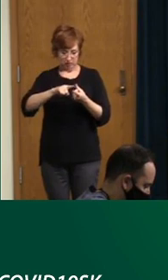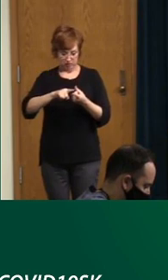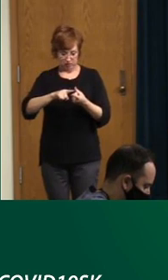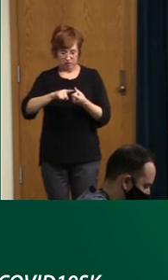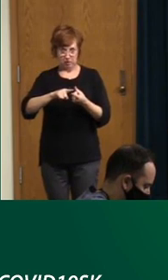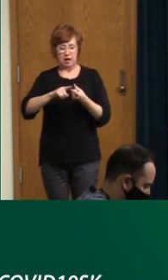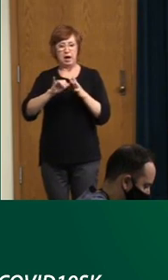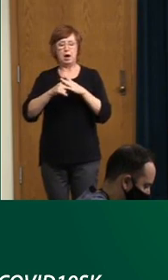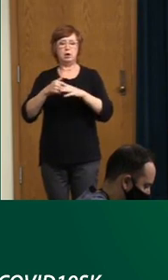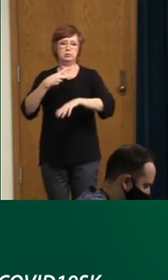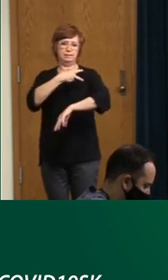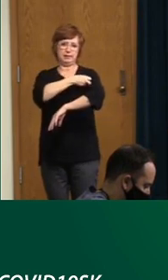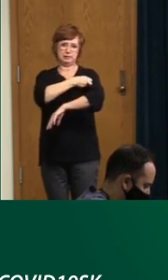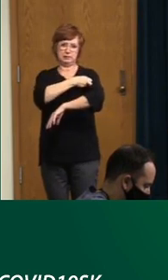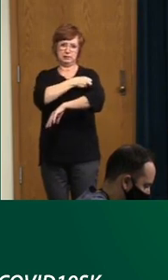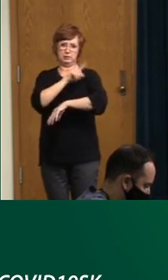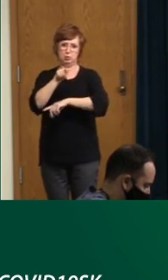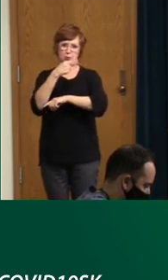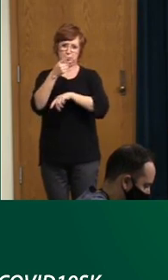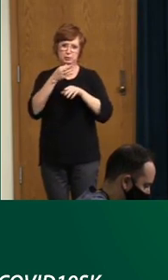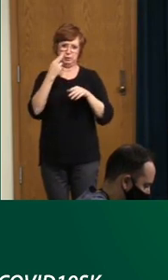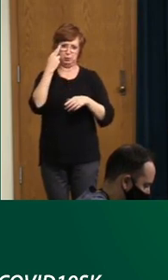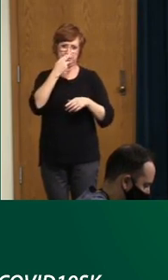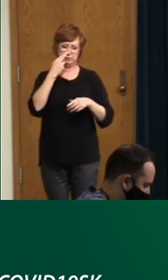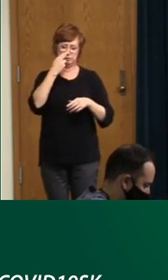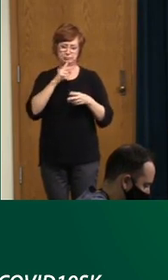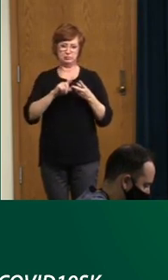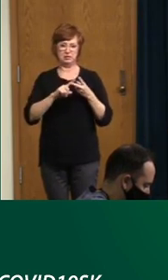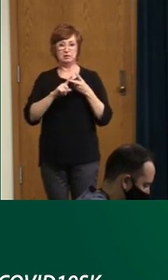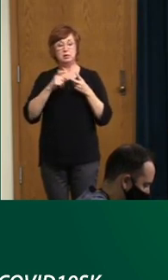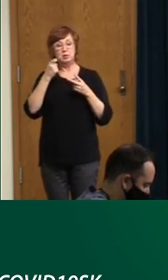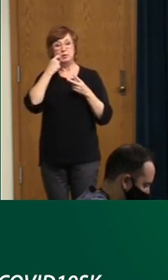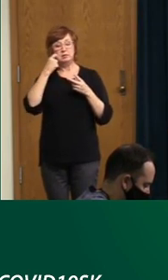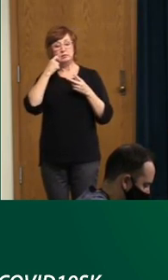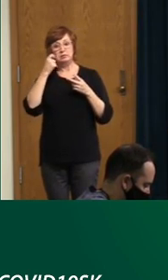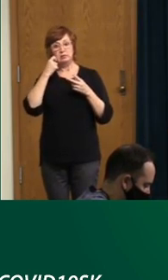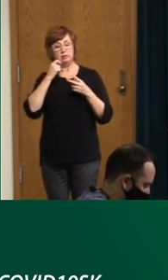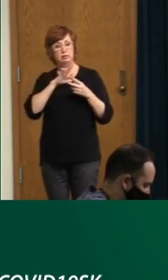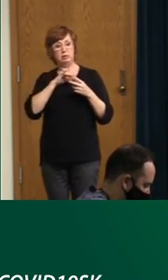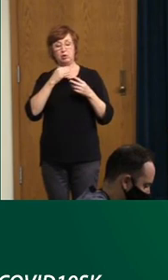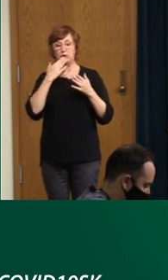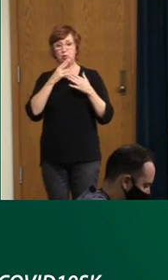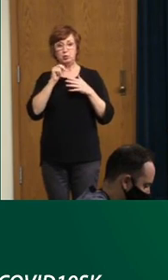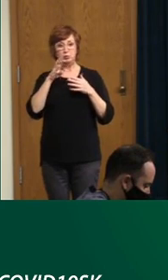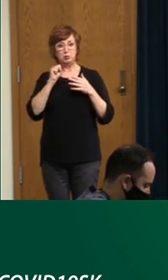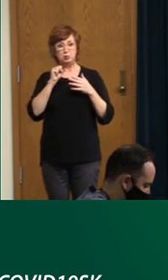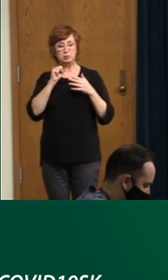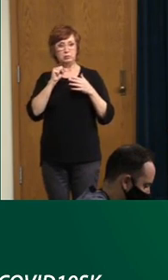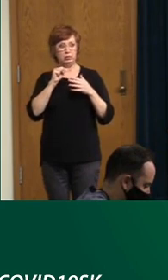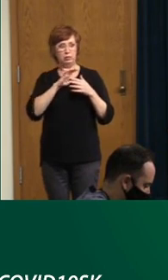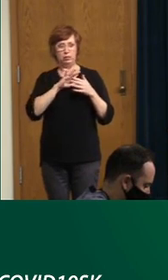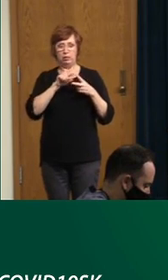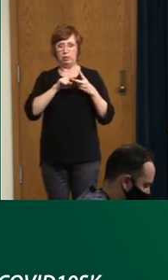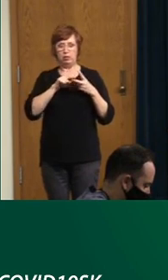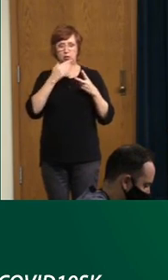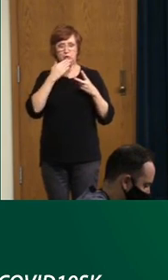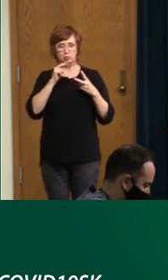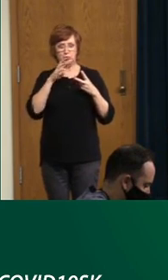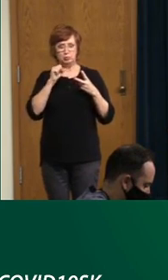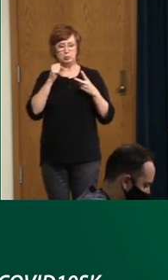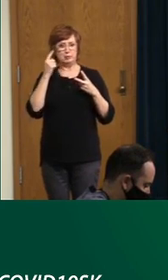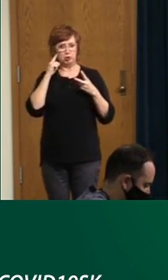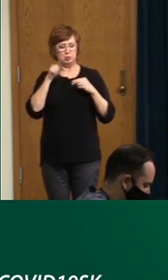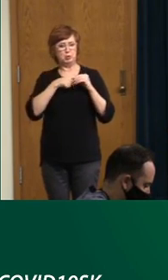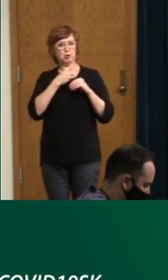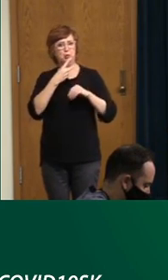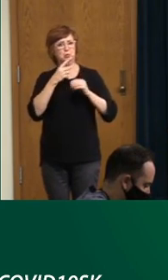been some good news about vaccine in the recent days, but of course, production and distribution of